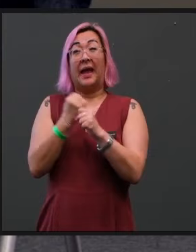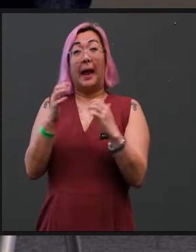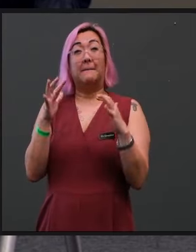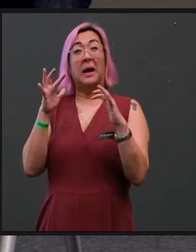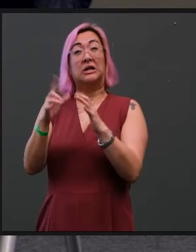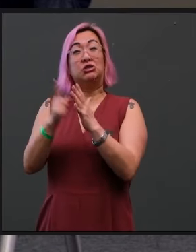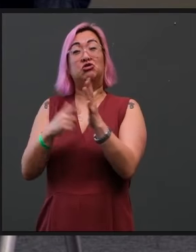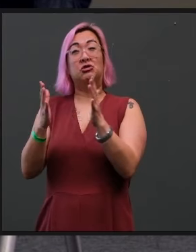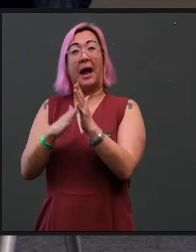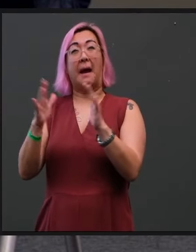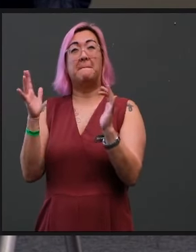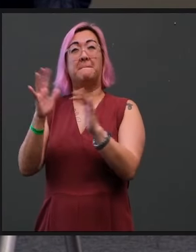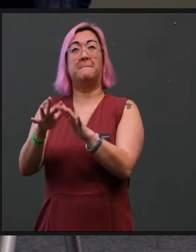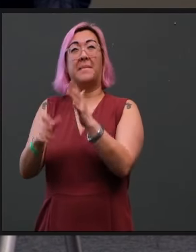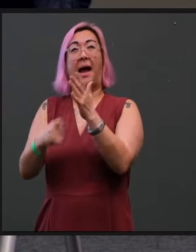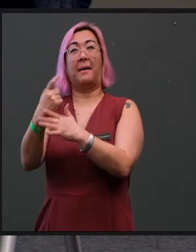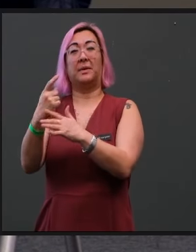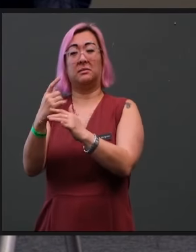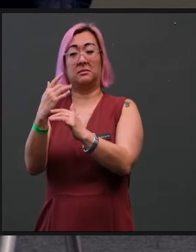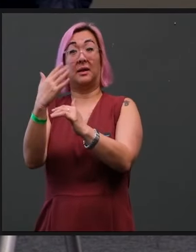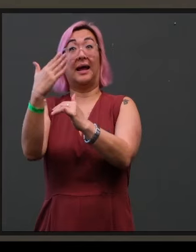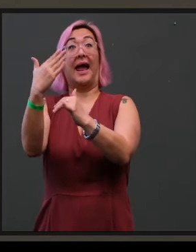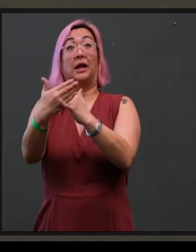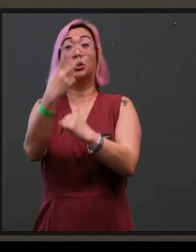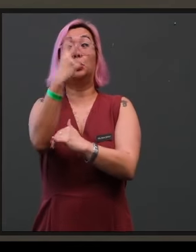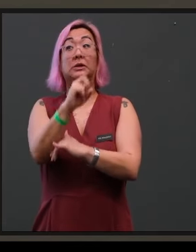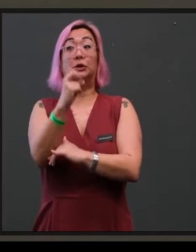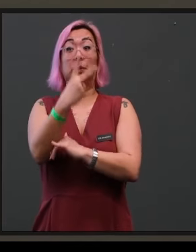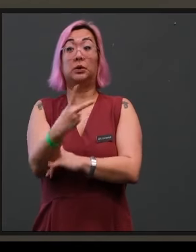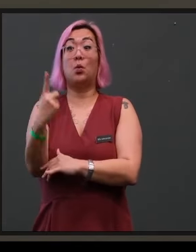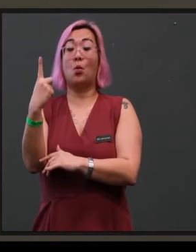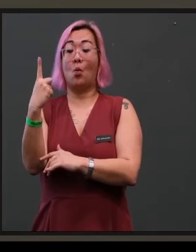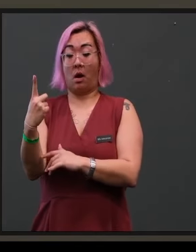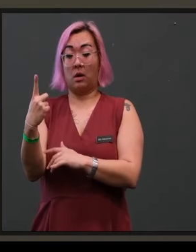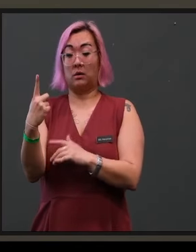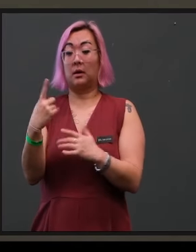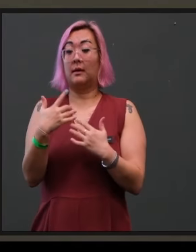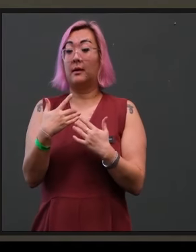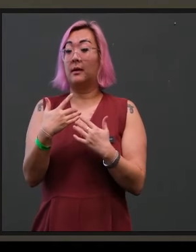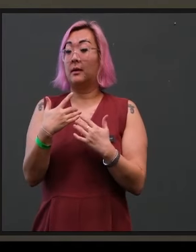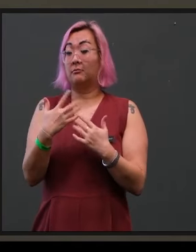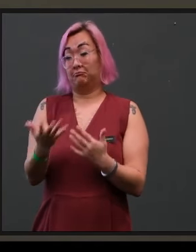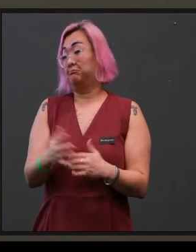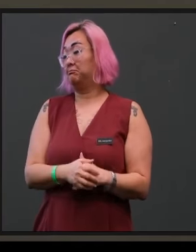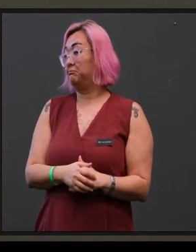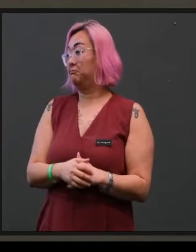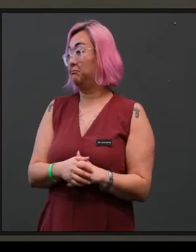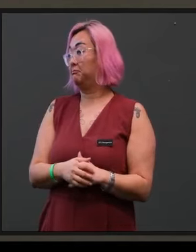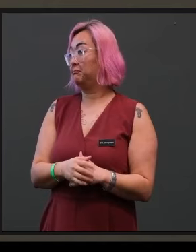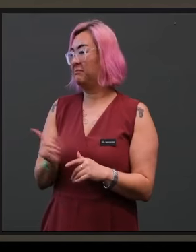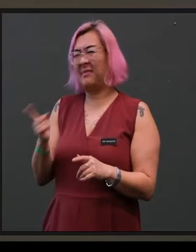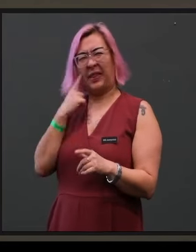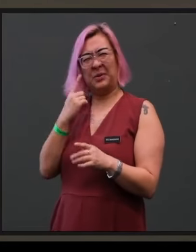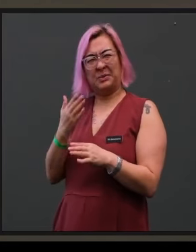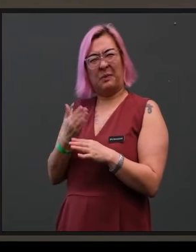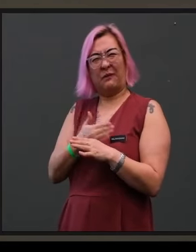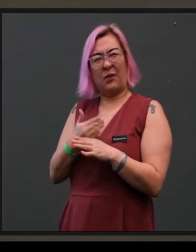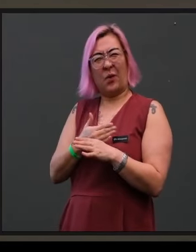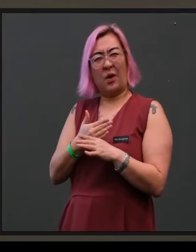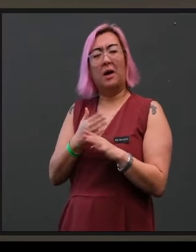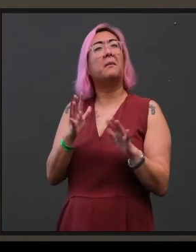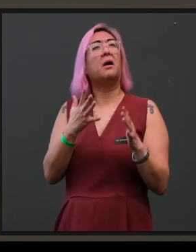it? End of 2021? I think it might have been before then. Maybe October,